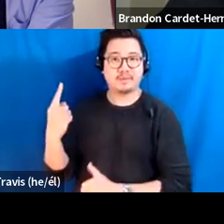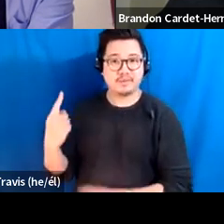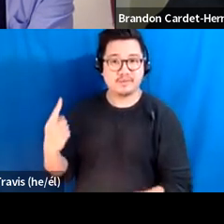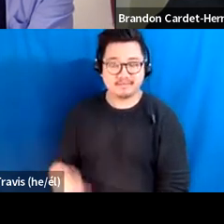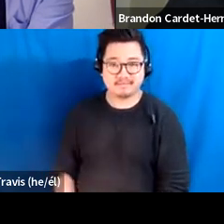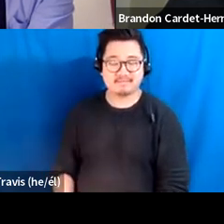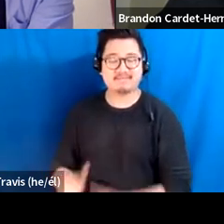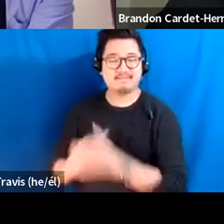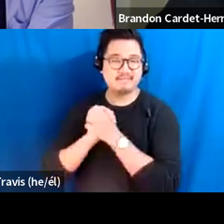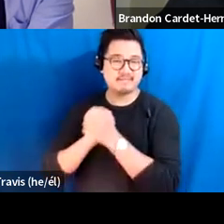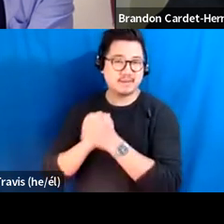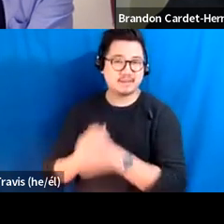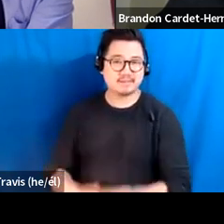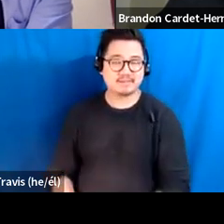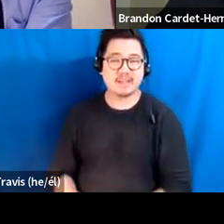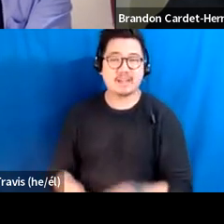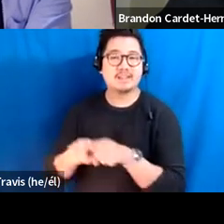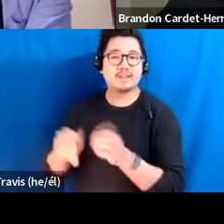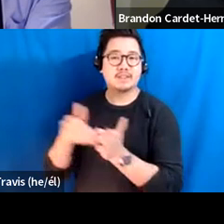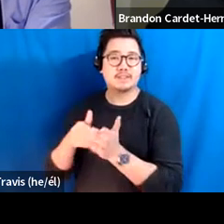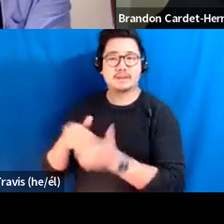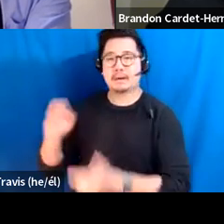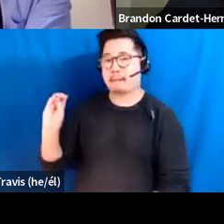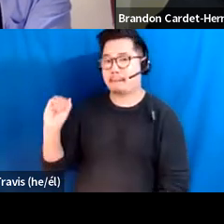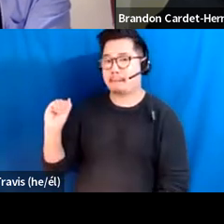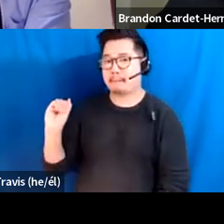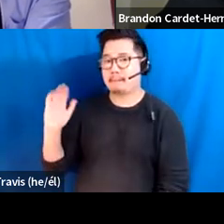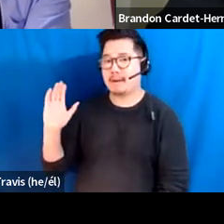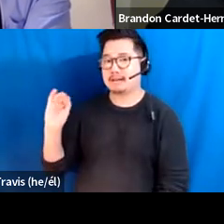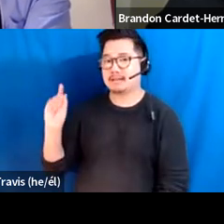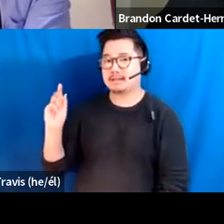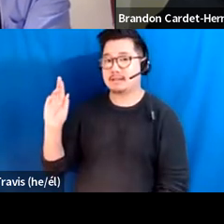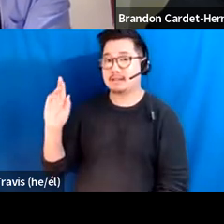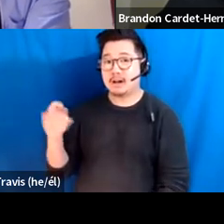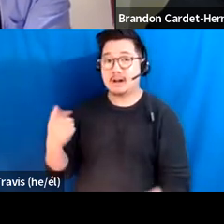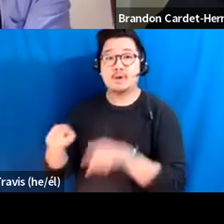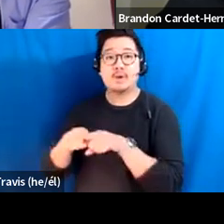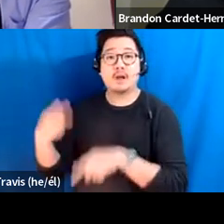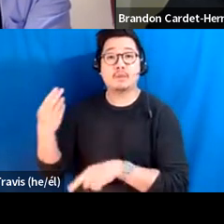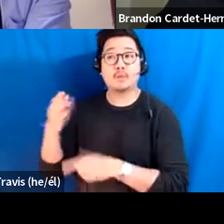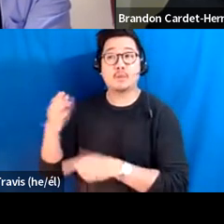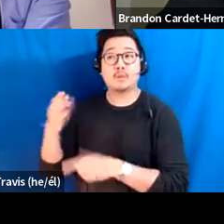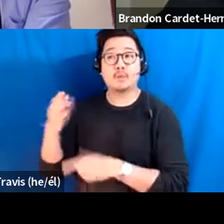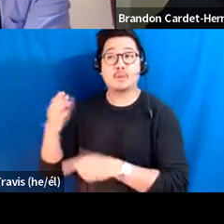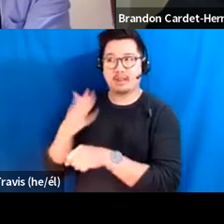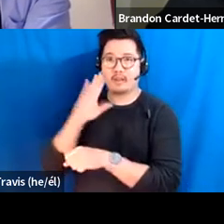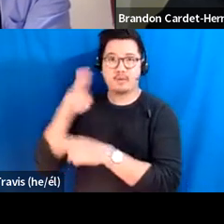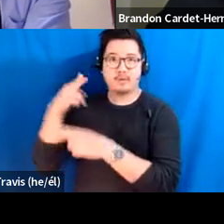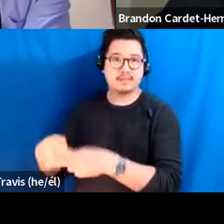congratulations on that and dr mcintyre really thank you for calling out uh the hub school work at um